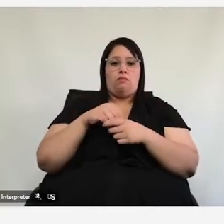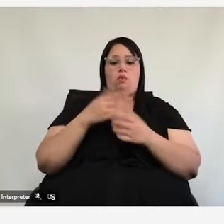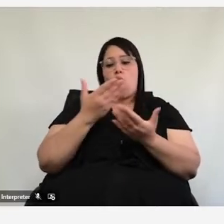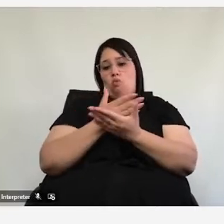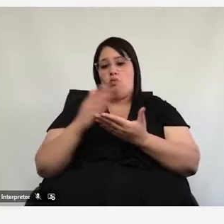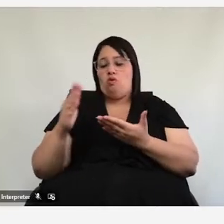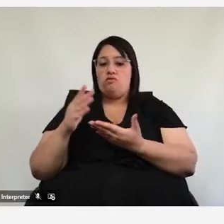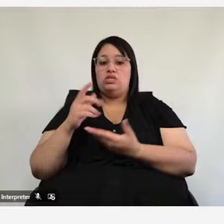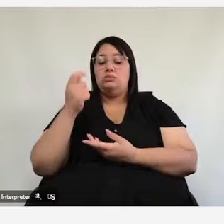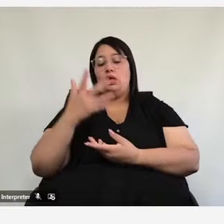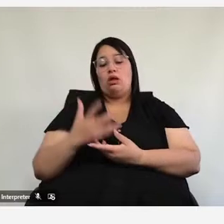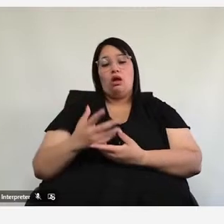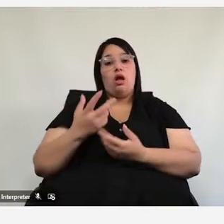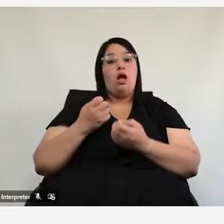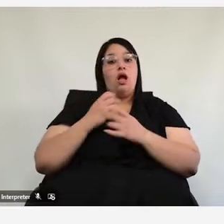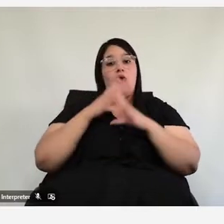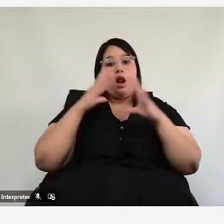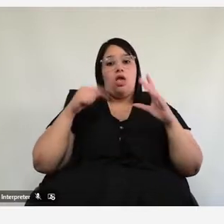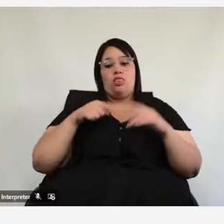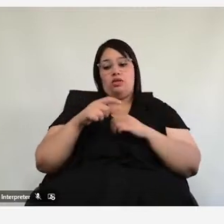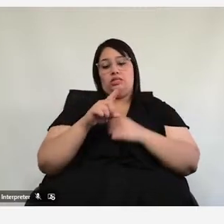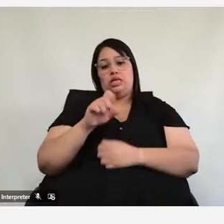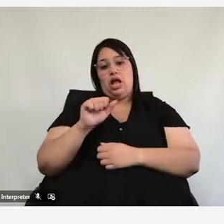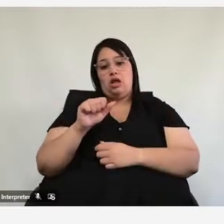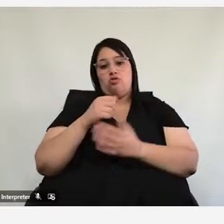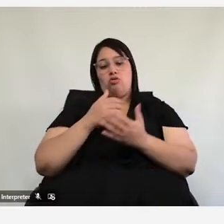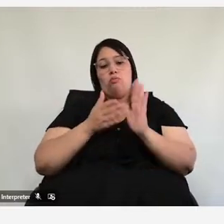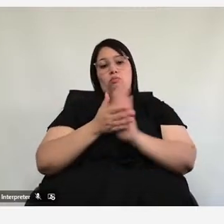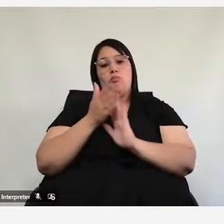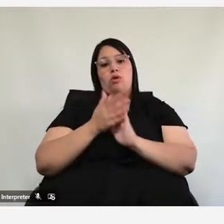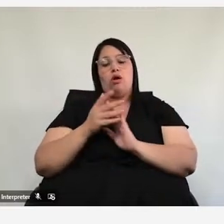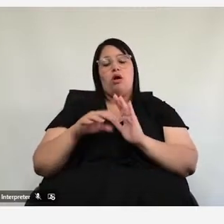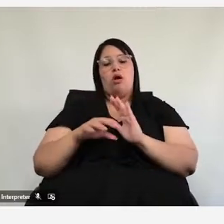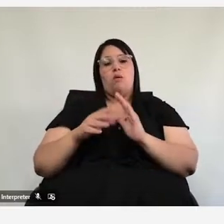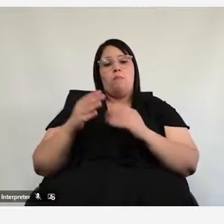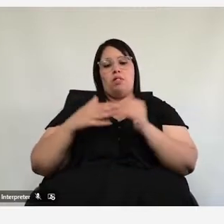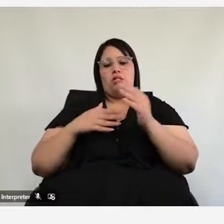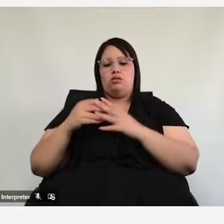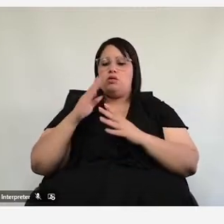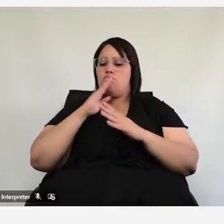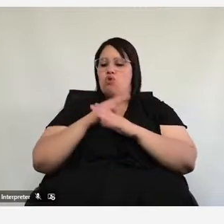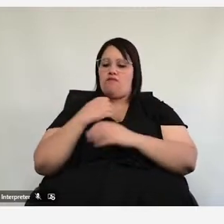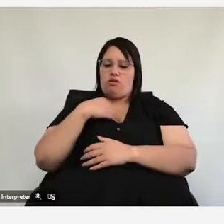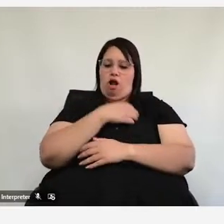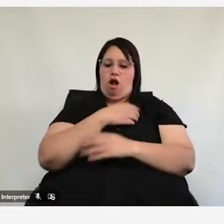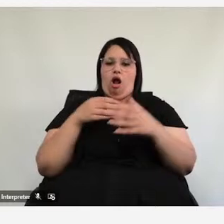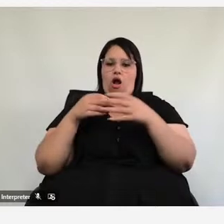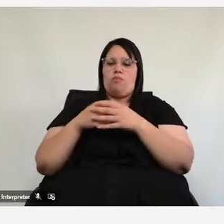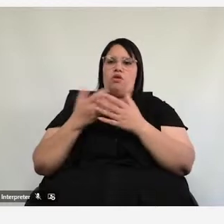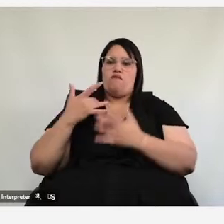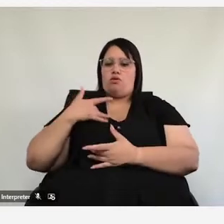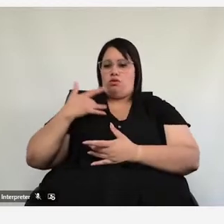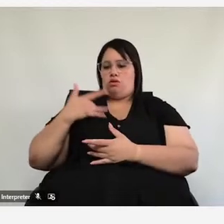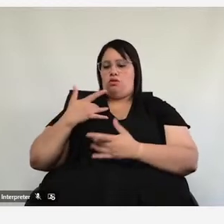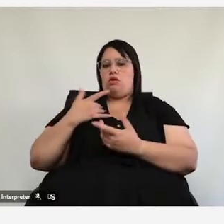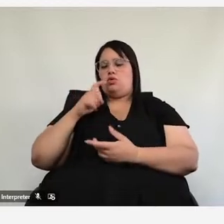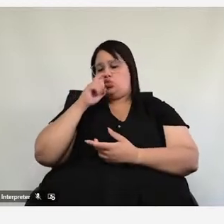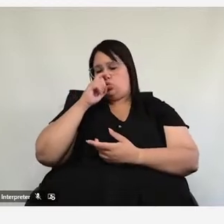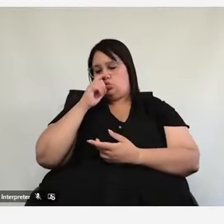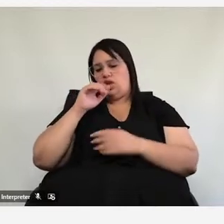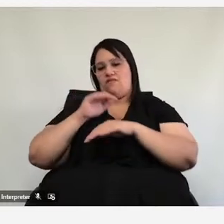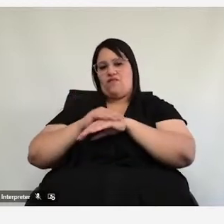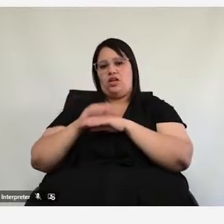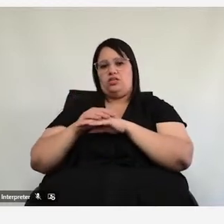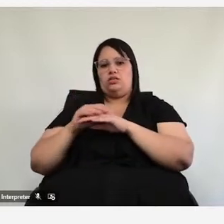it is clear that this DA-run province is building a private army for the elite, for the Jewish and friends of the